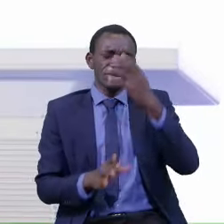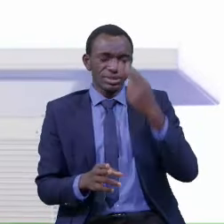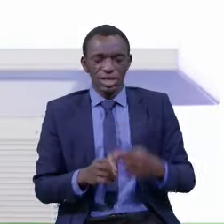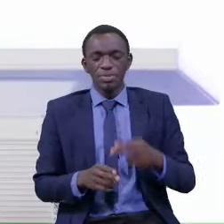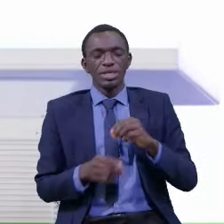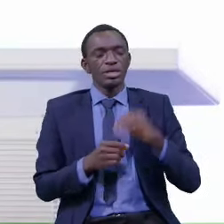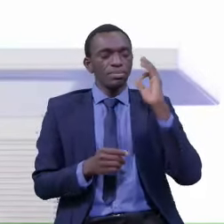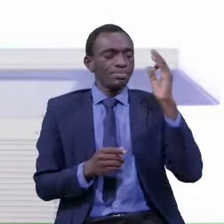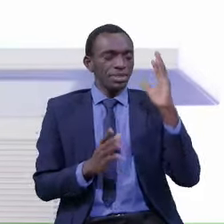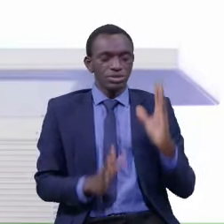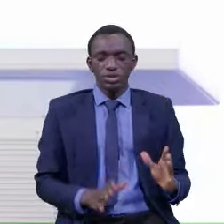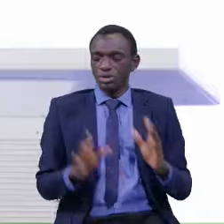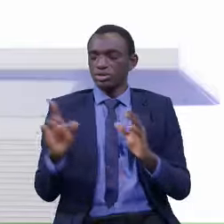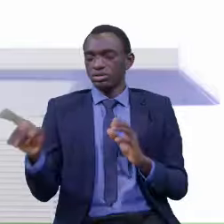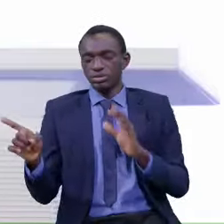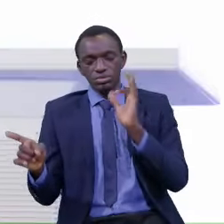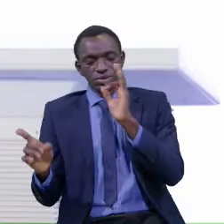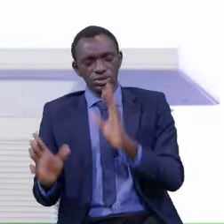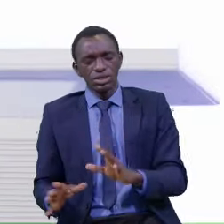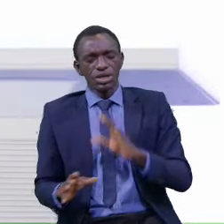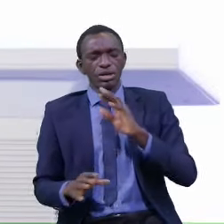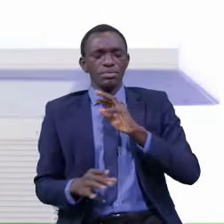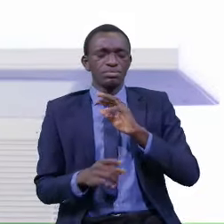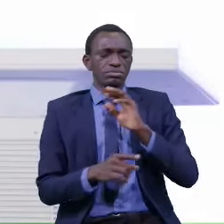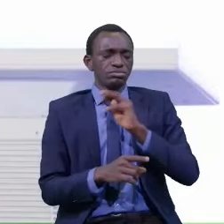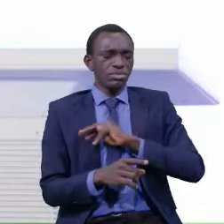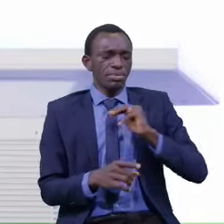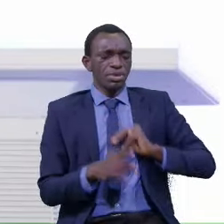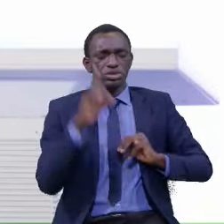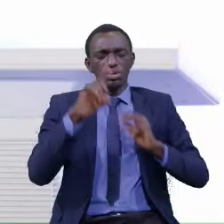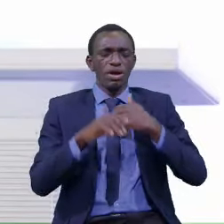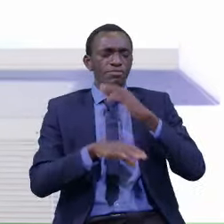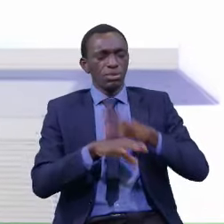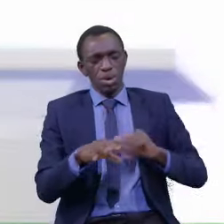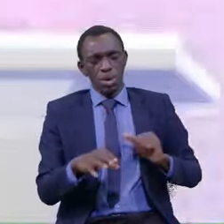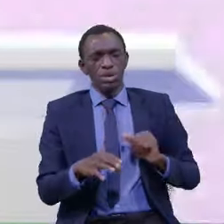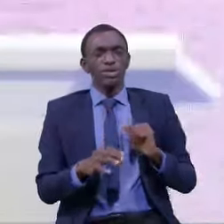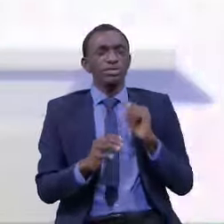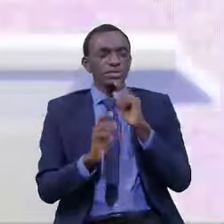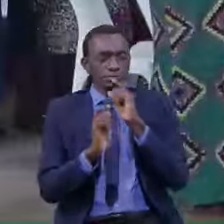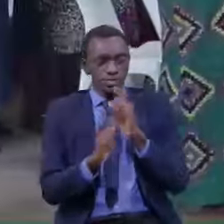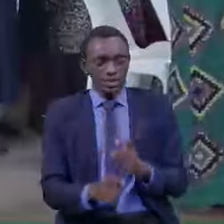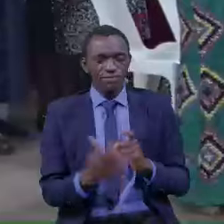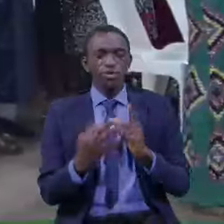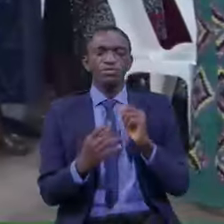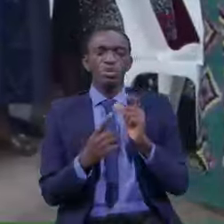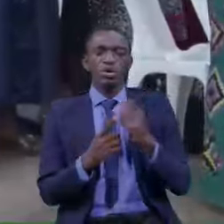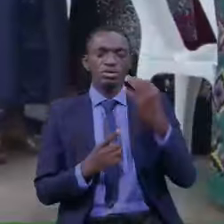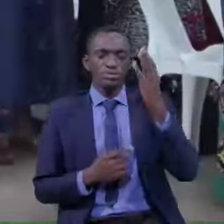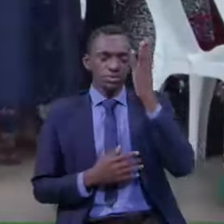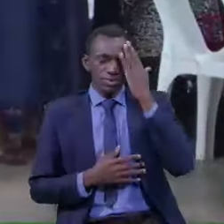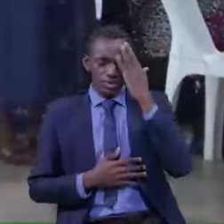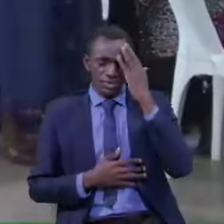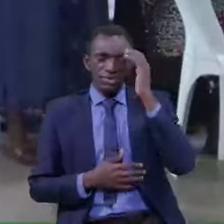preachers, the members, the ones you have called. The gift of the word of knowledge, of